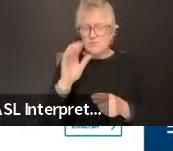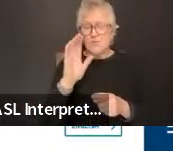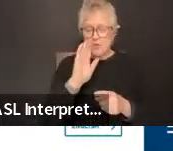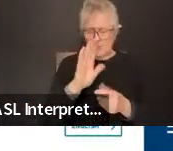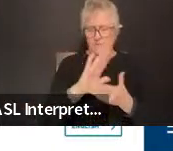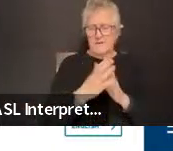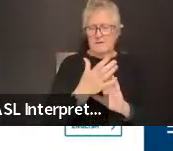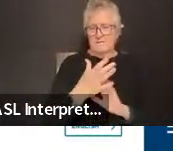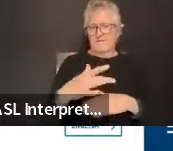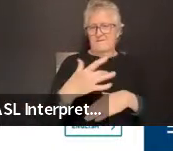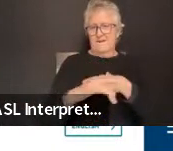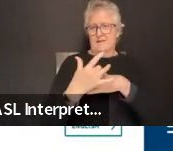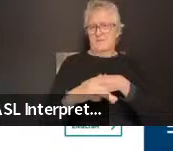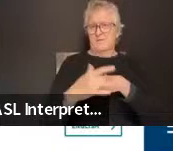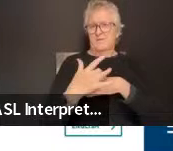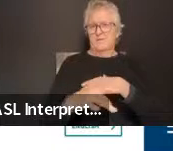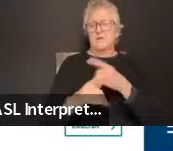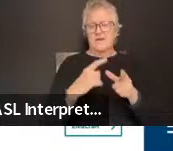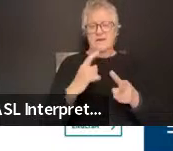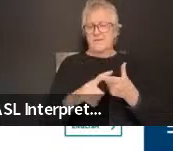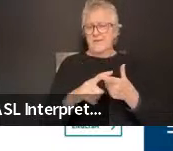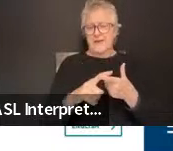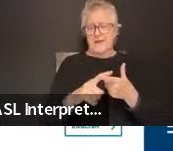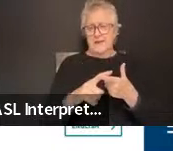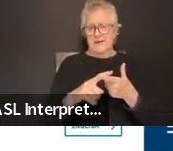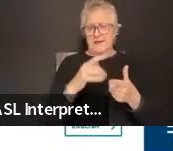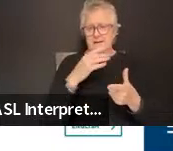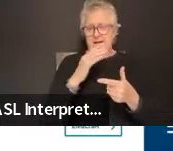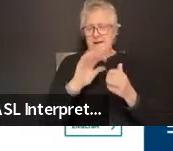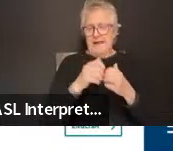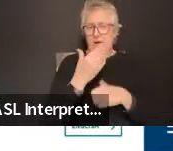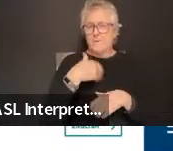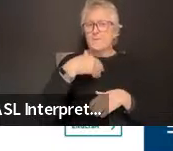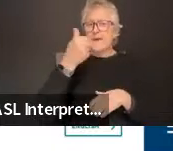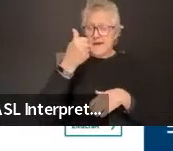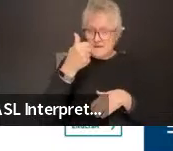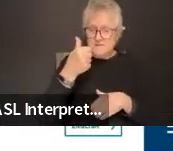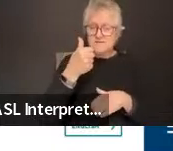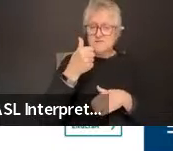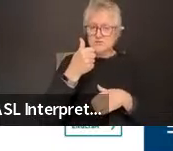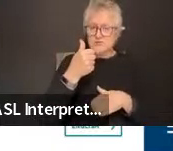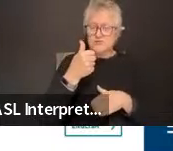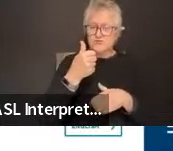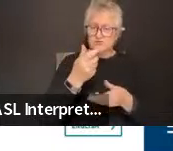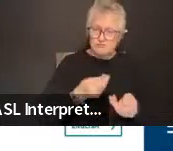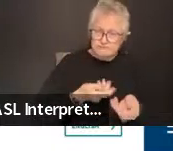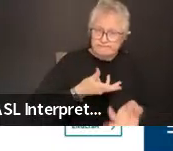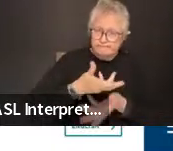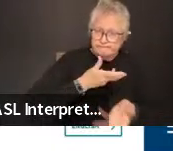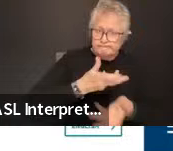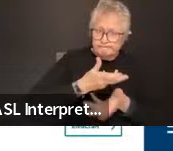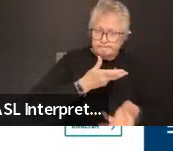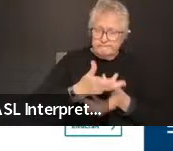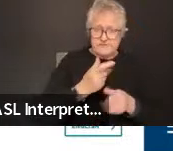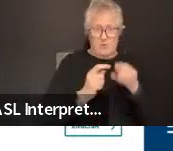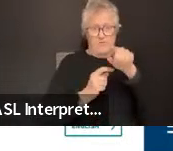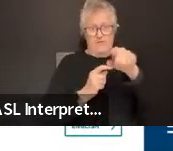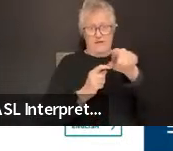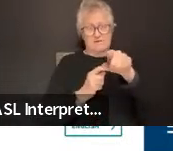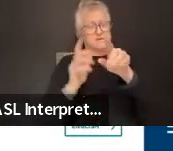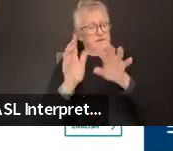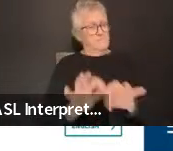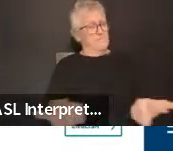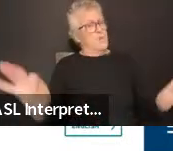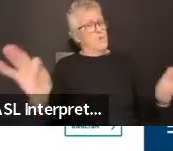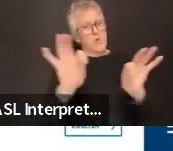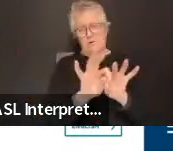are addressed as we move forward after that public comment period. So this is a must-watch page